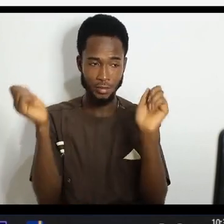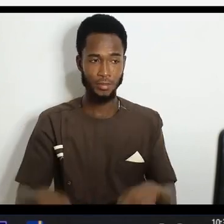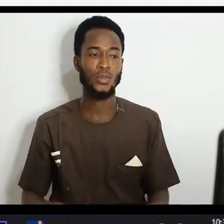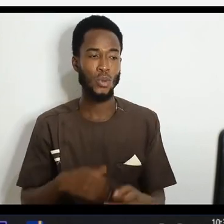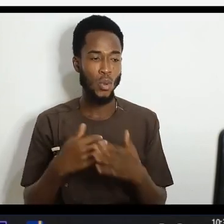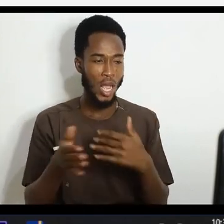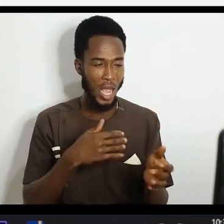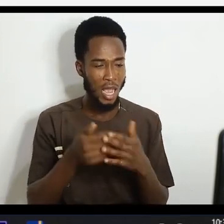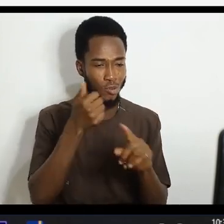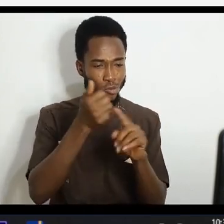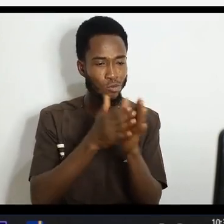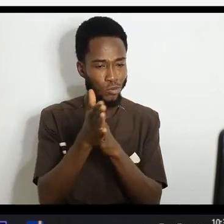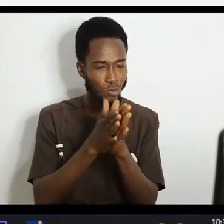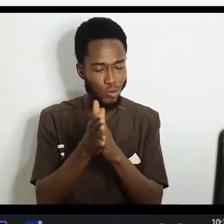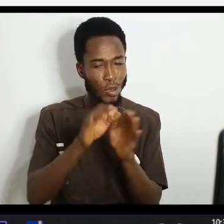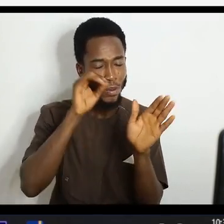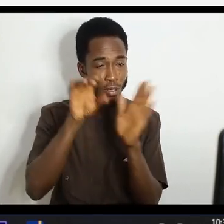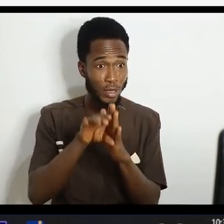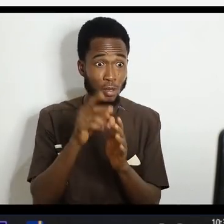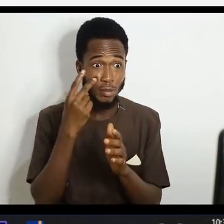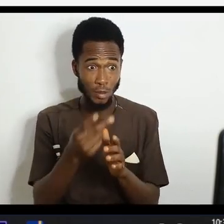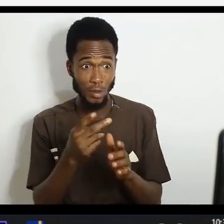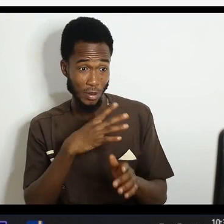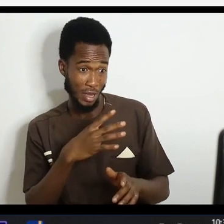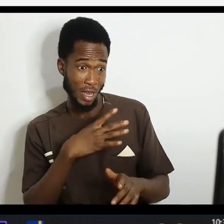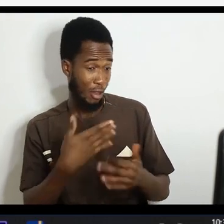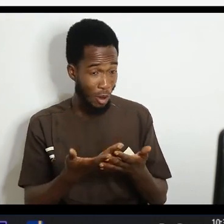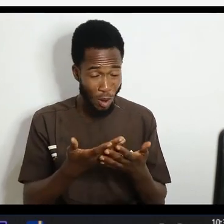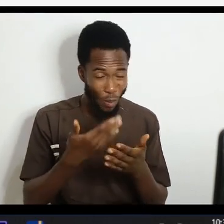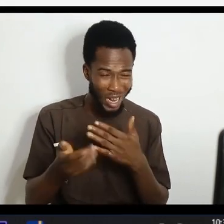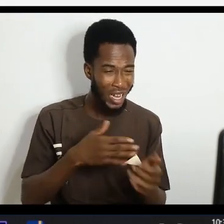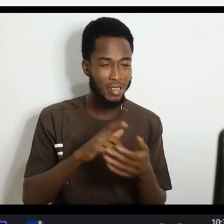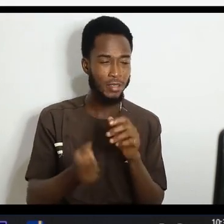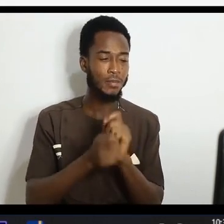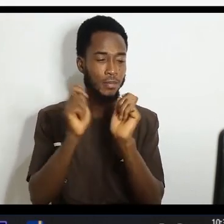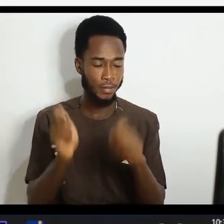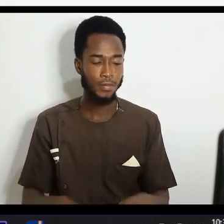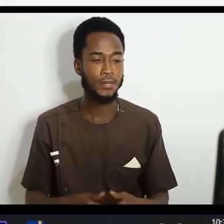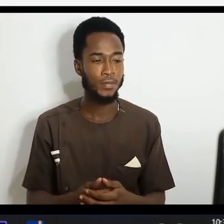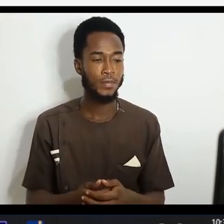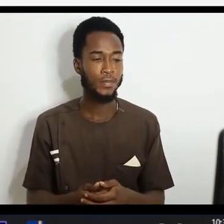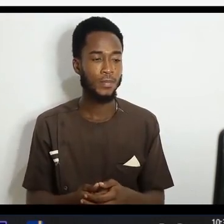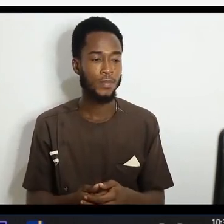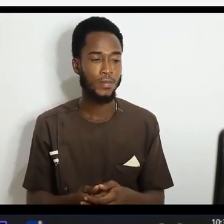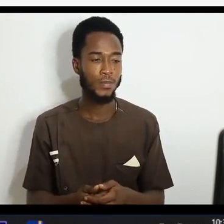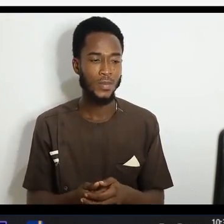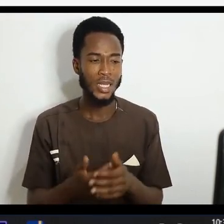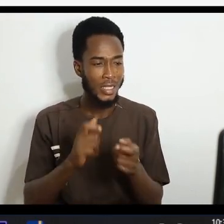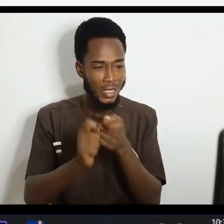how you want the picture to look like in your Word document. So these are all formats that you